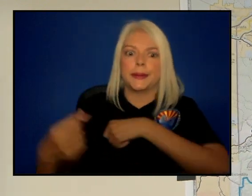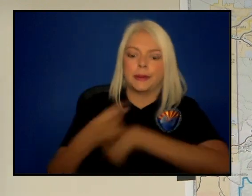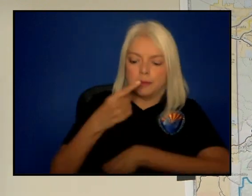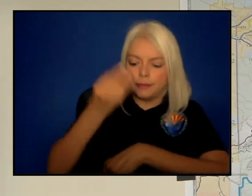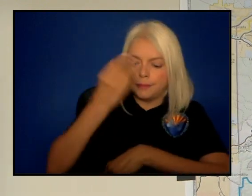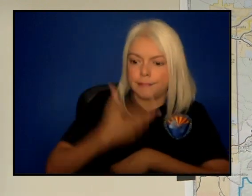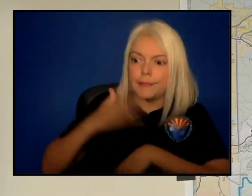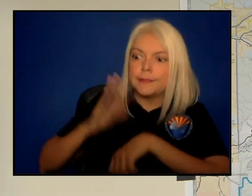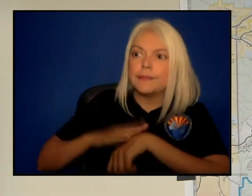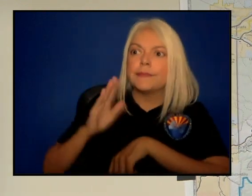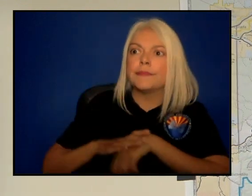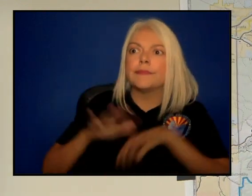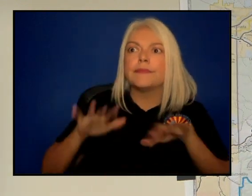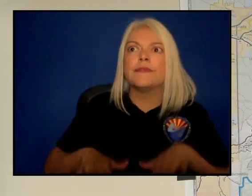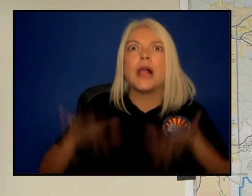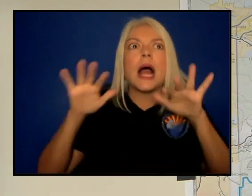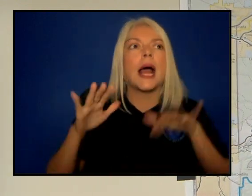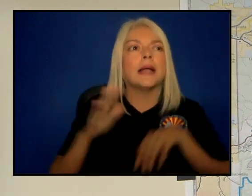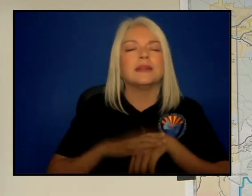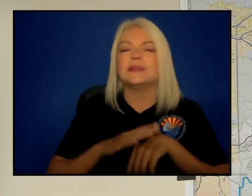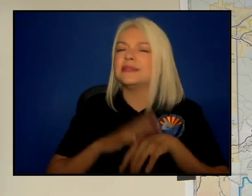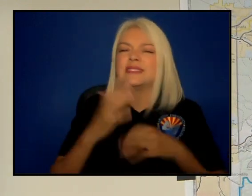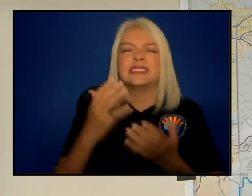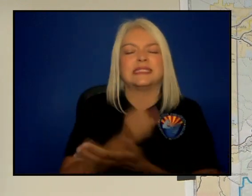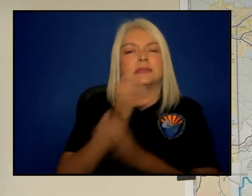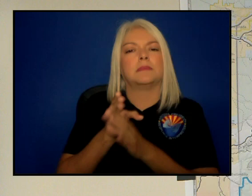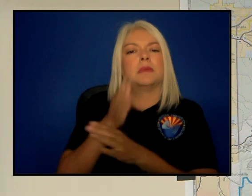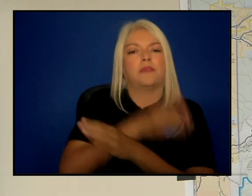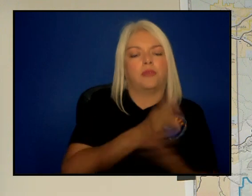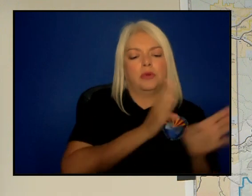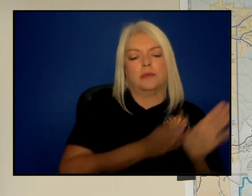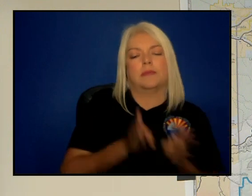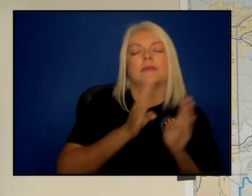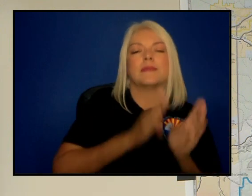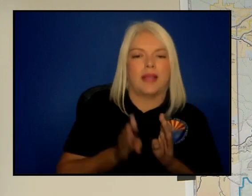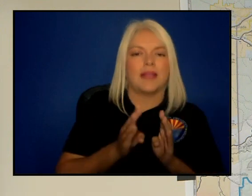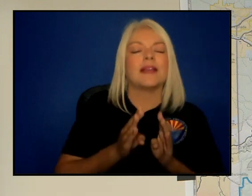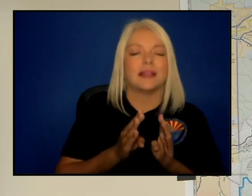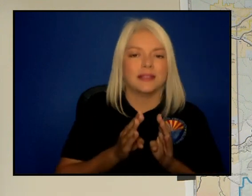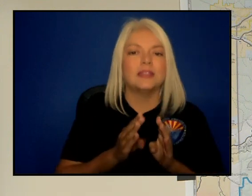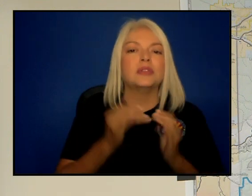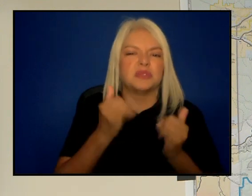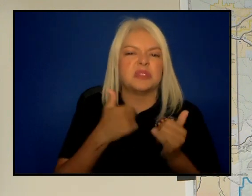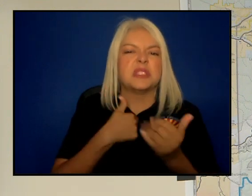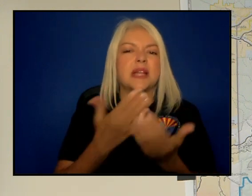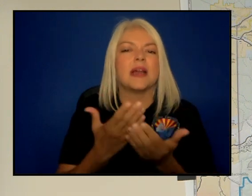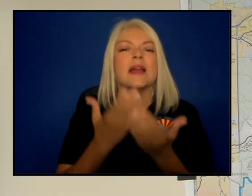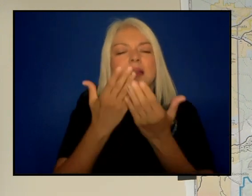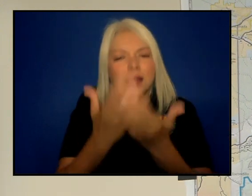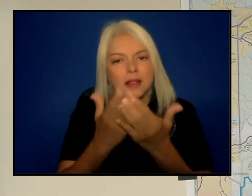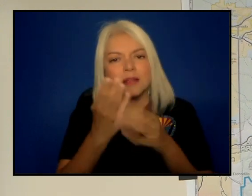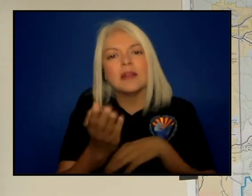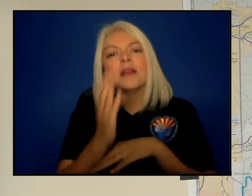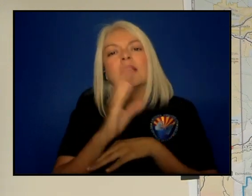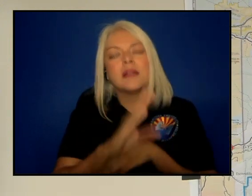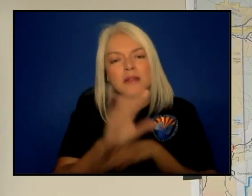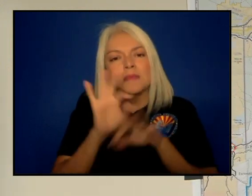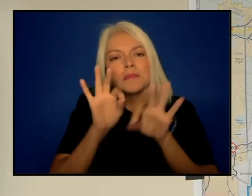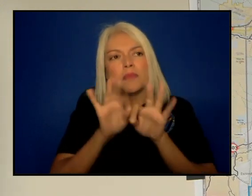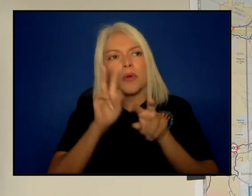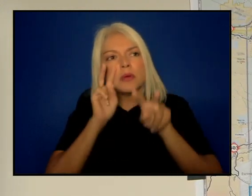go ahead to take action and make sure that you're being safe. So today, as we go in through the day today, keep a weather eye